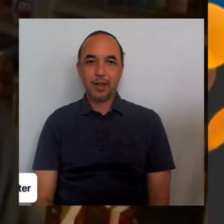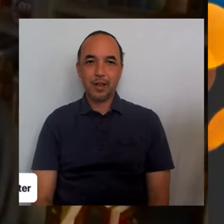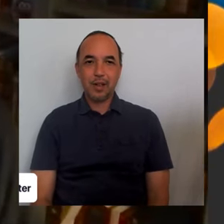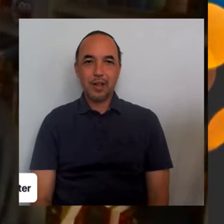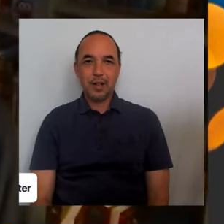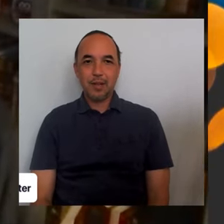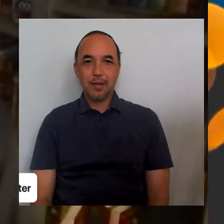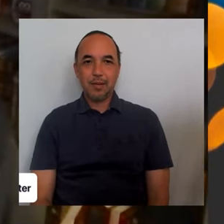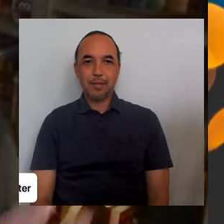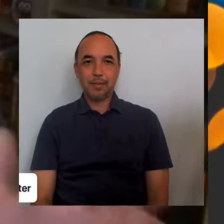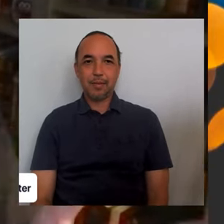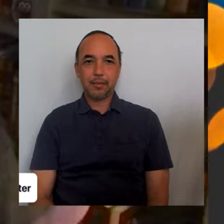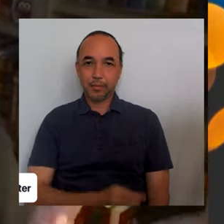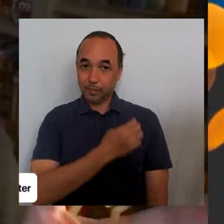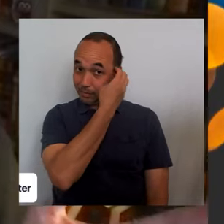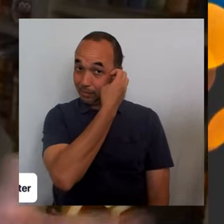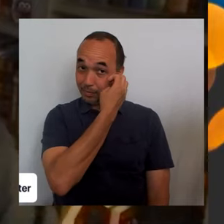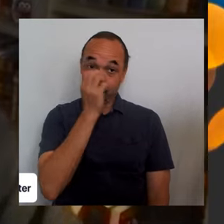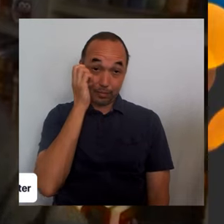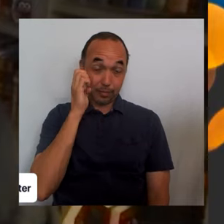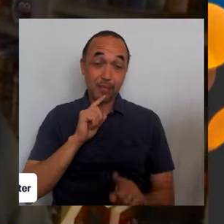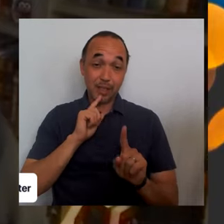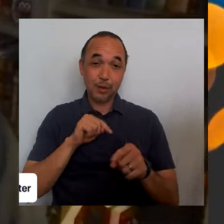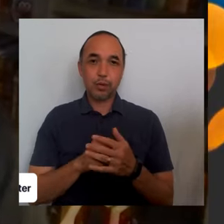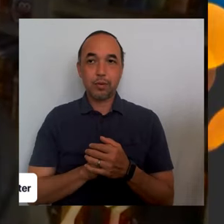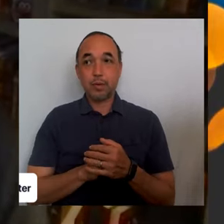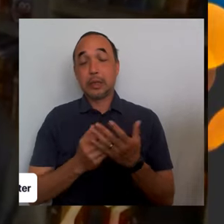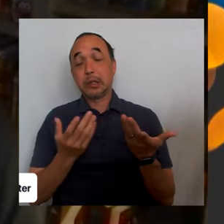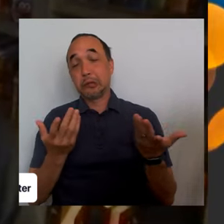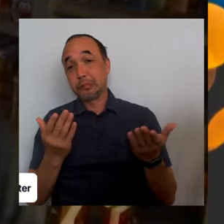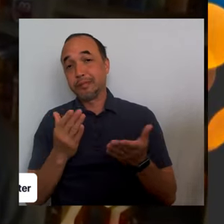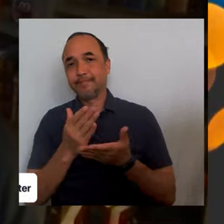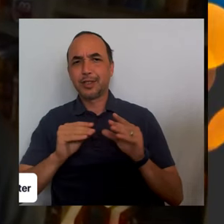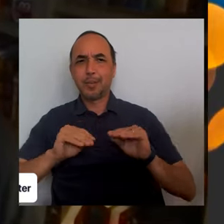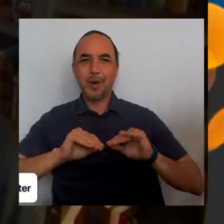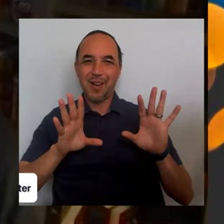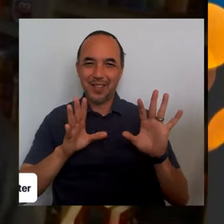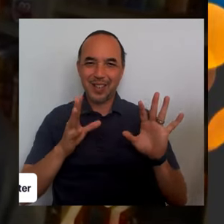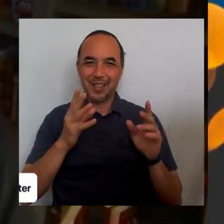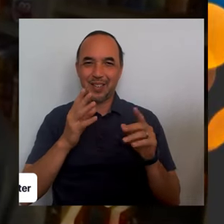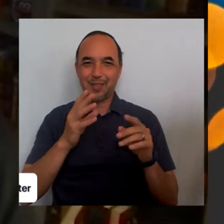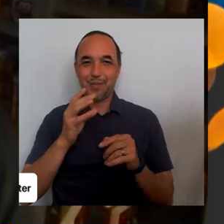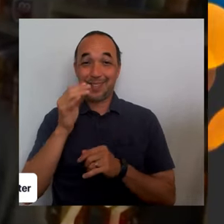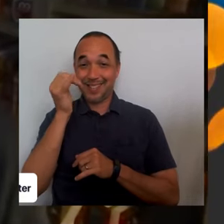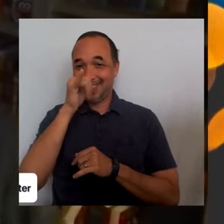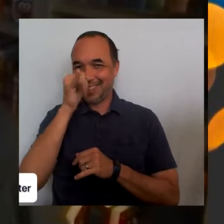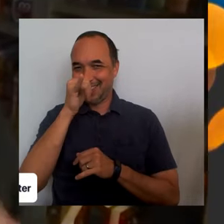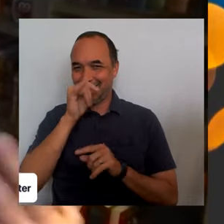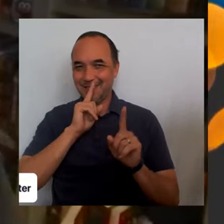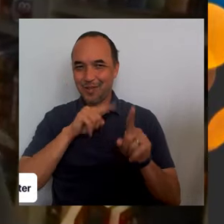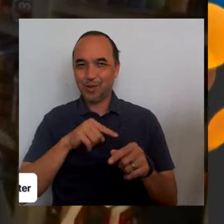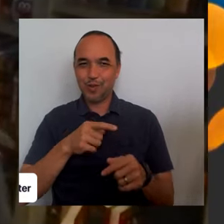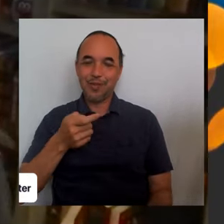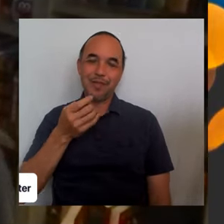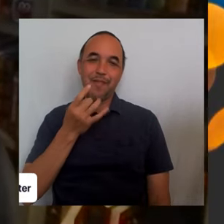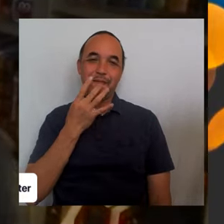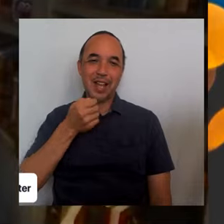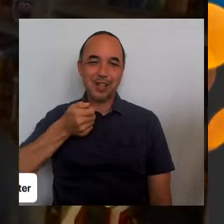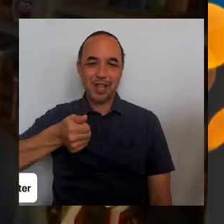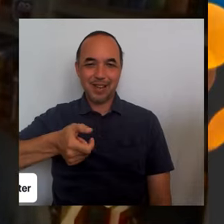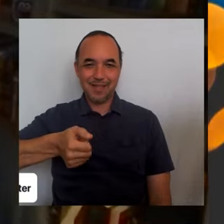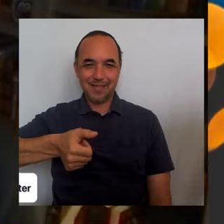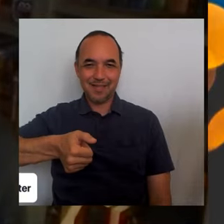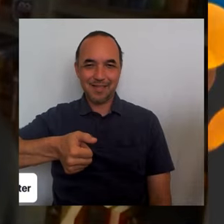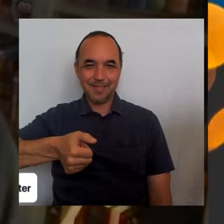go to, I mean, there's the obvious but kind of silly answer, a flashlight. You know, we do a lot in the dark and you